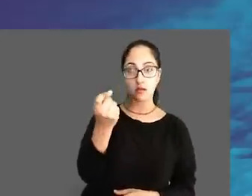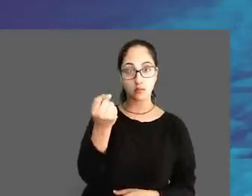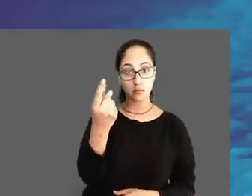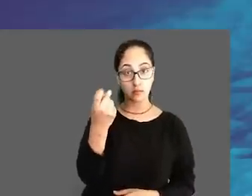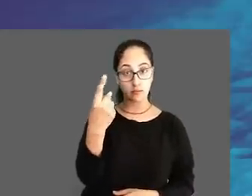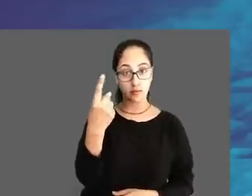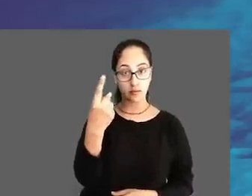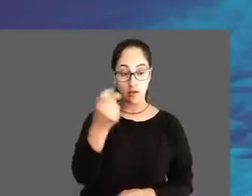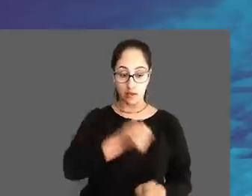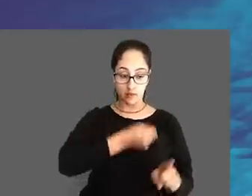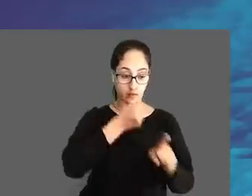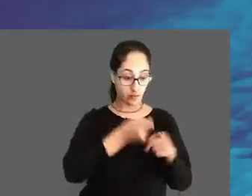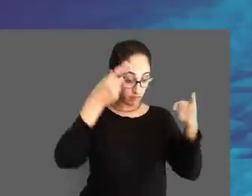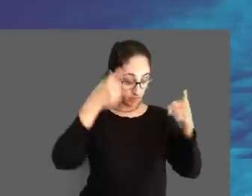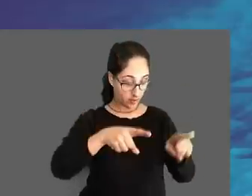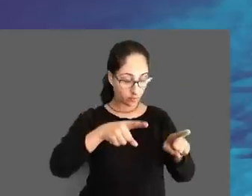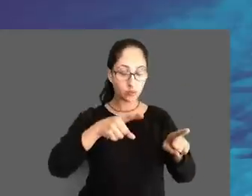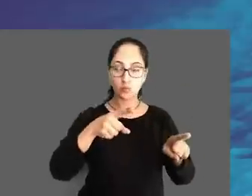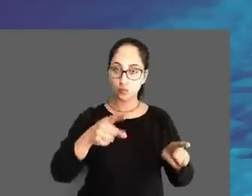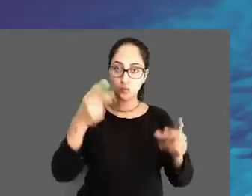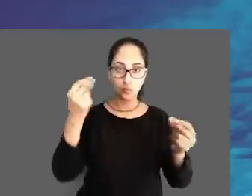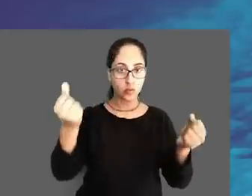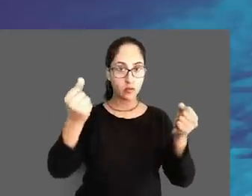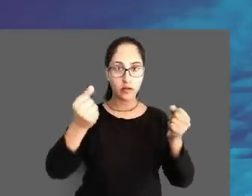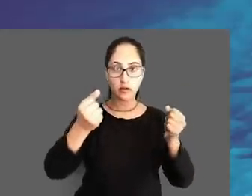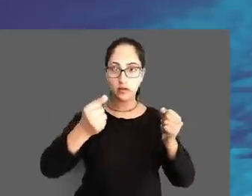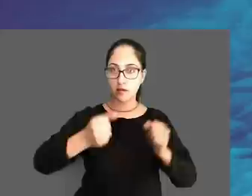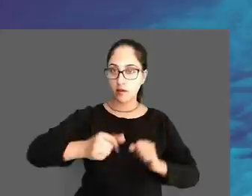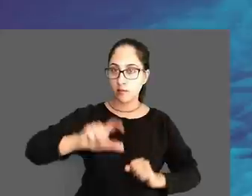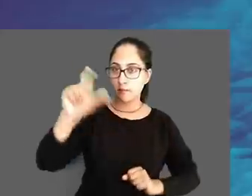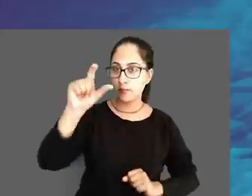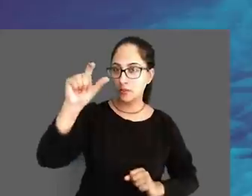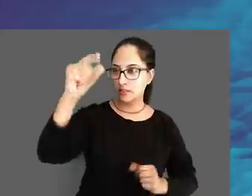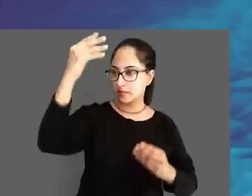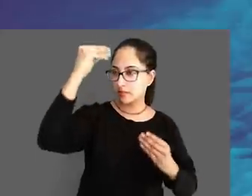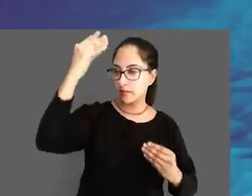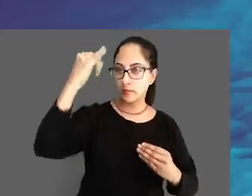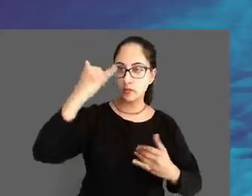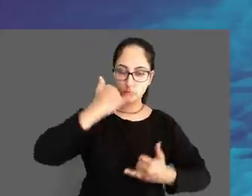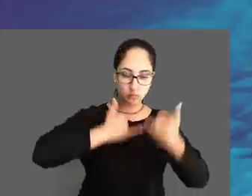Islamic militants? Does the Quran incite people to violence?